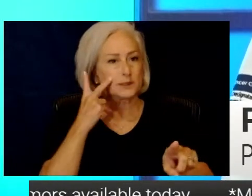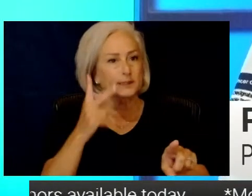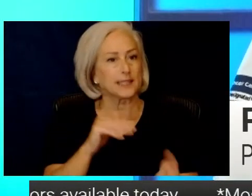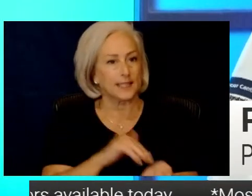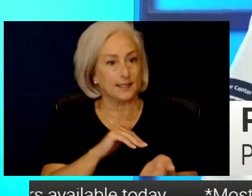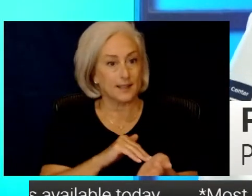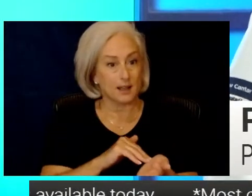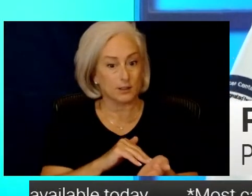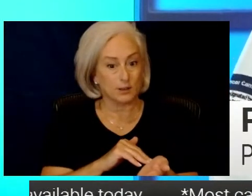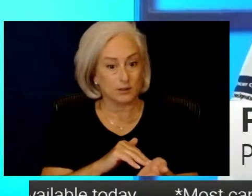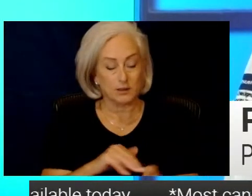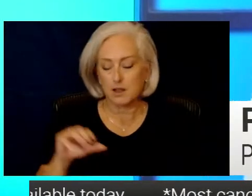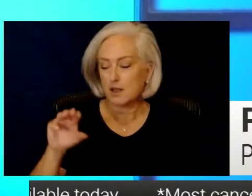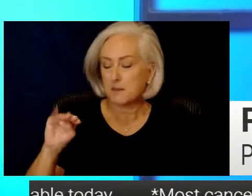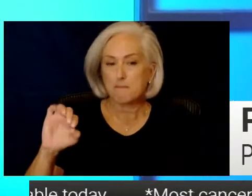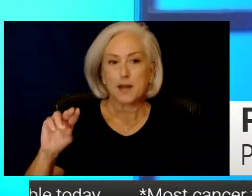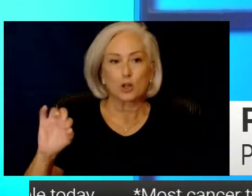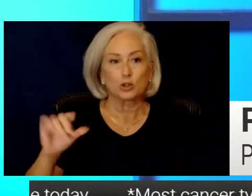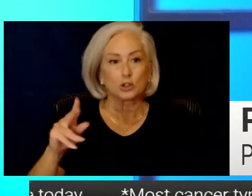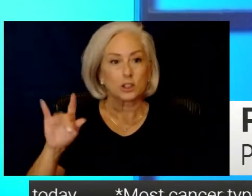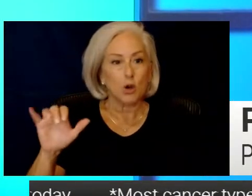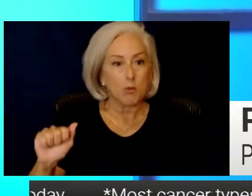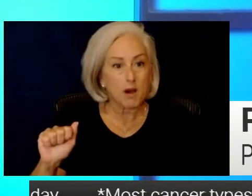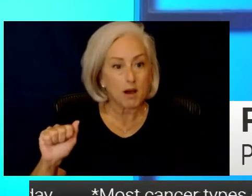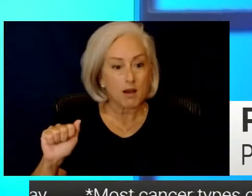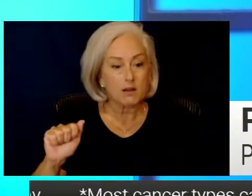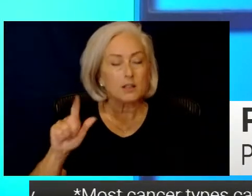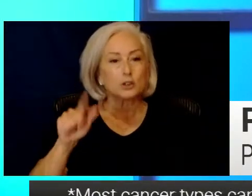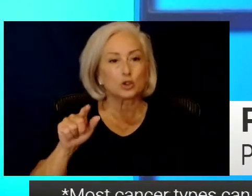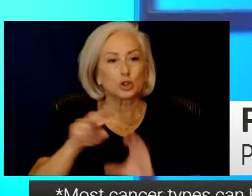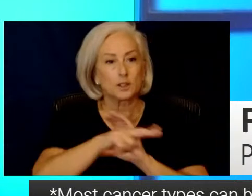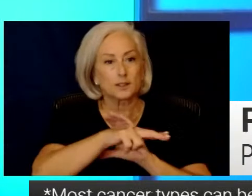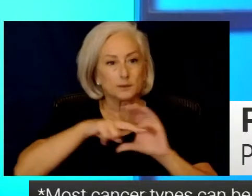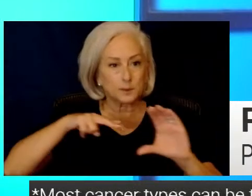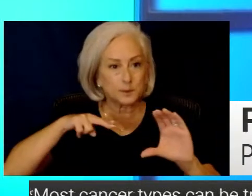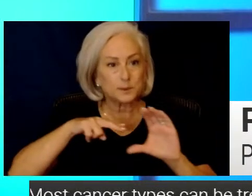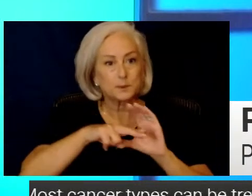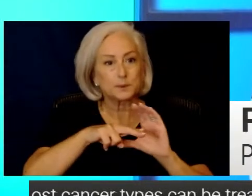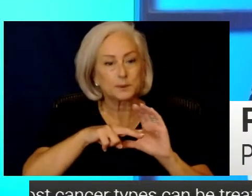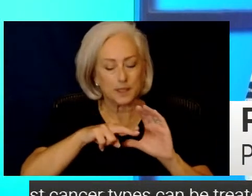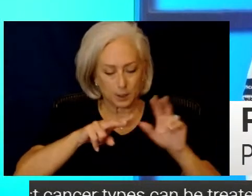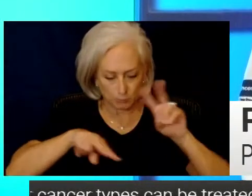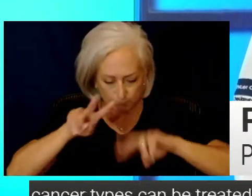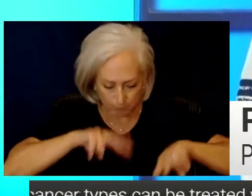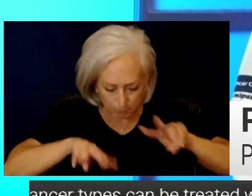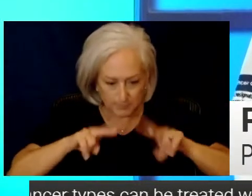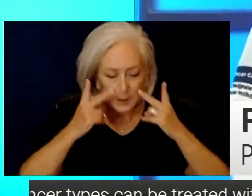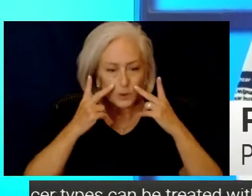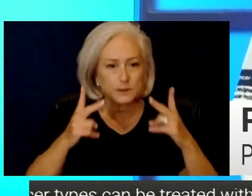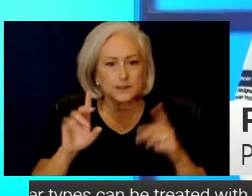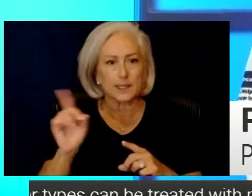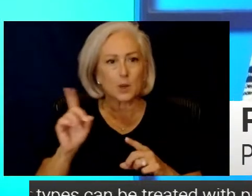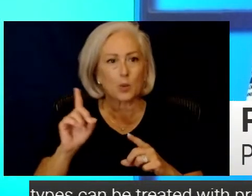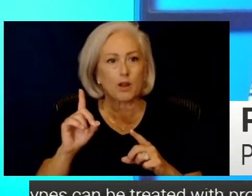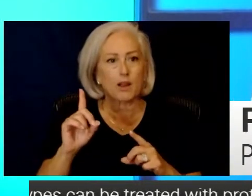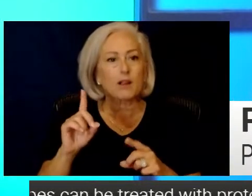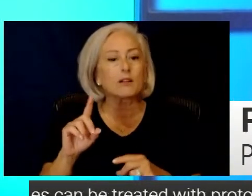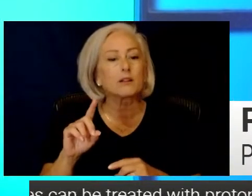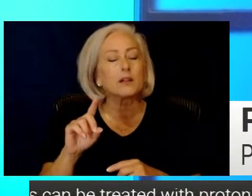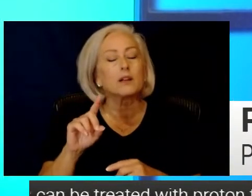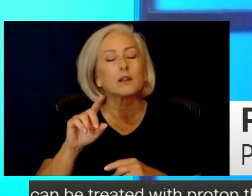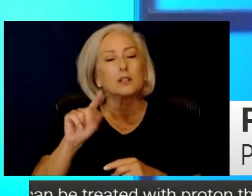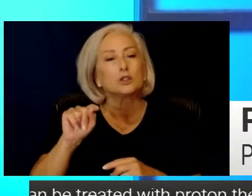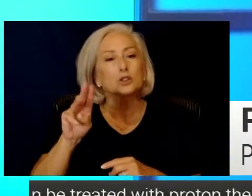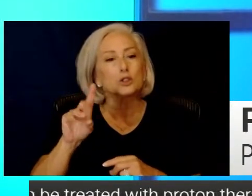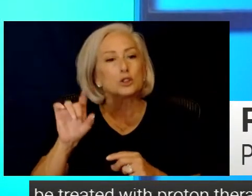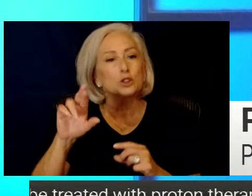get a scan, whether it's an MRI or a CT scan, that will see that tumor. Actually, meningiomas have a very clear way of how they are visualized on an